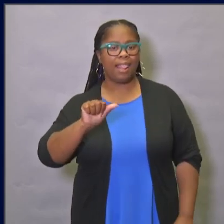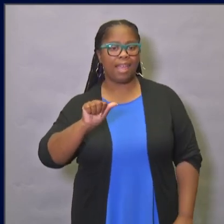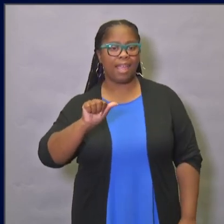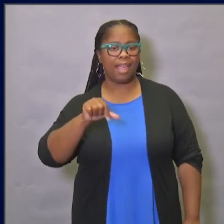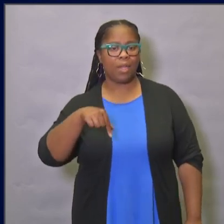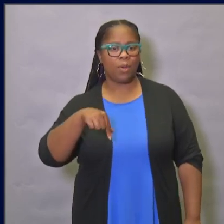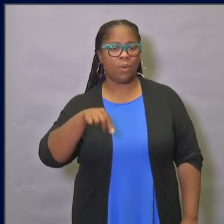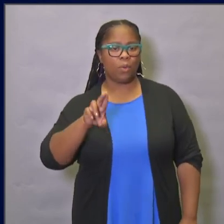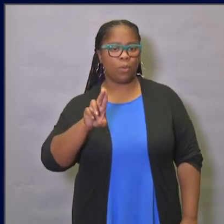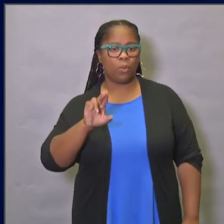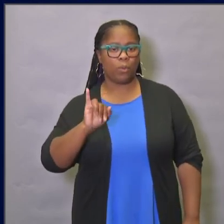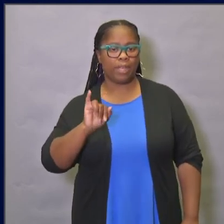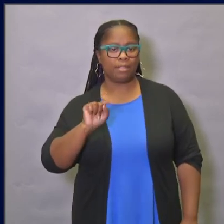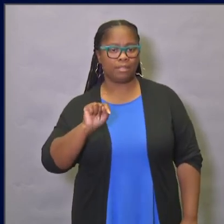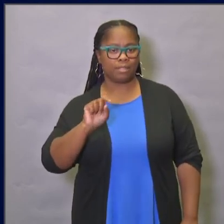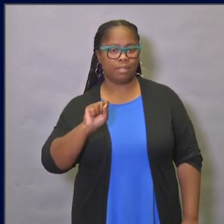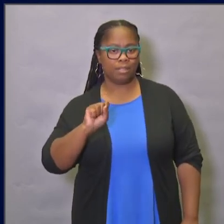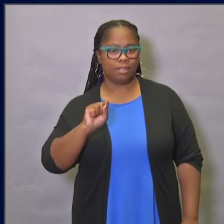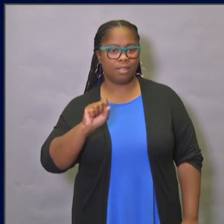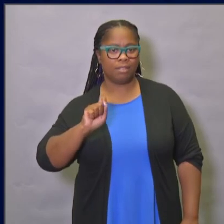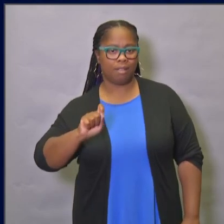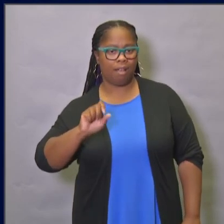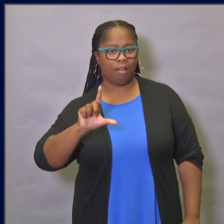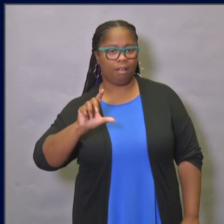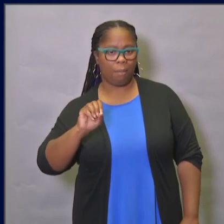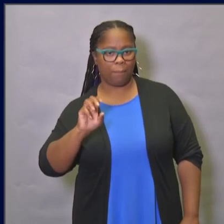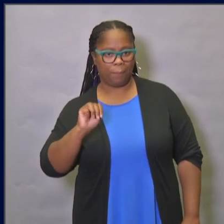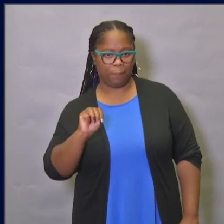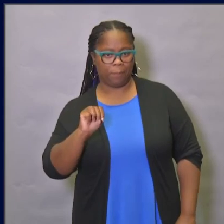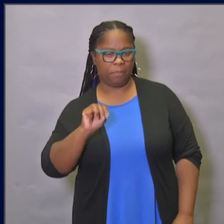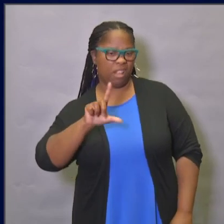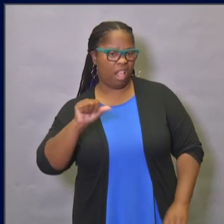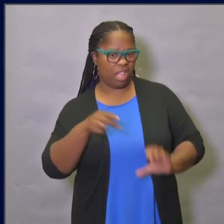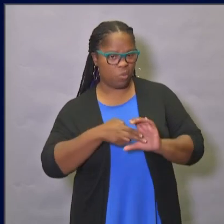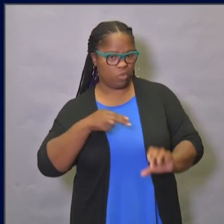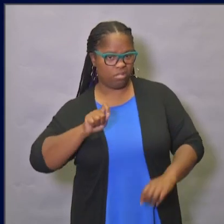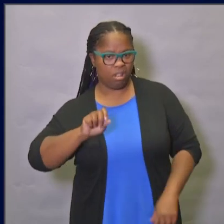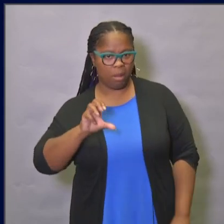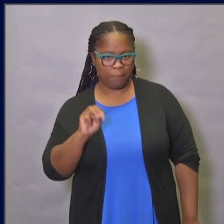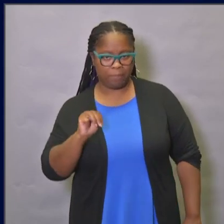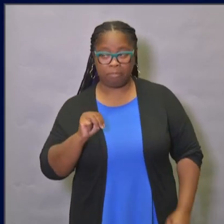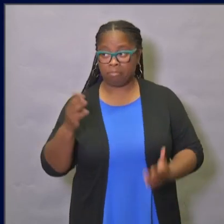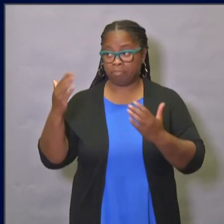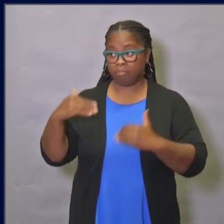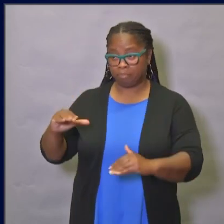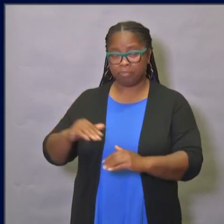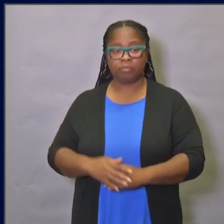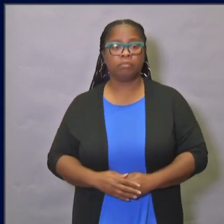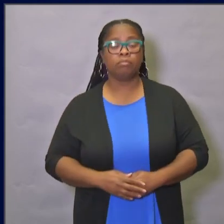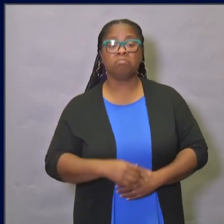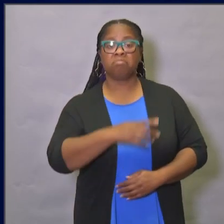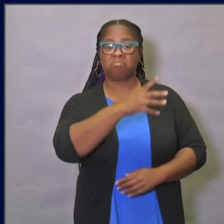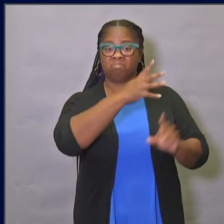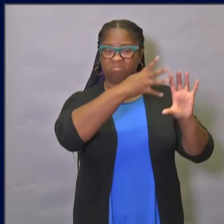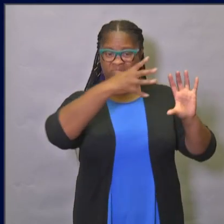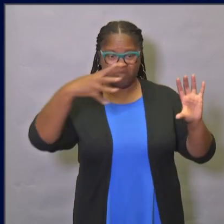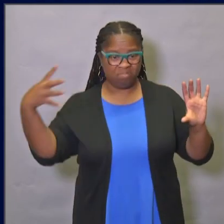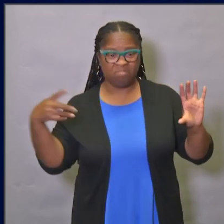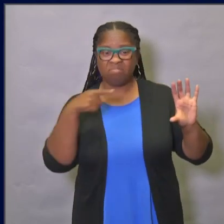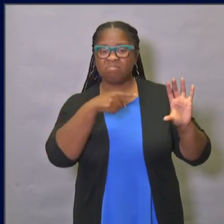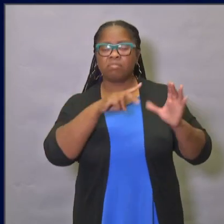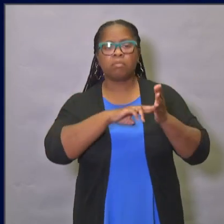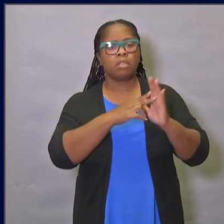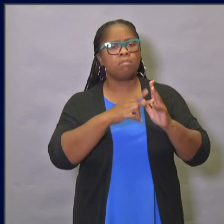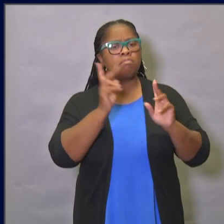laquits.com. Next slide, please. This slide further emphasizes that people at all ages are at risk of